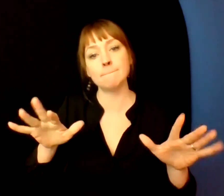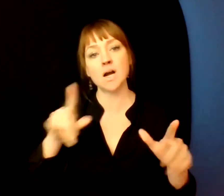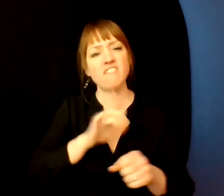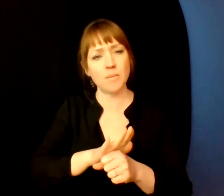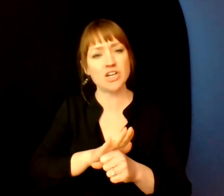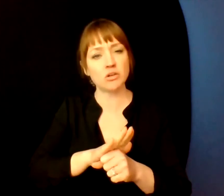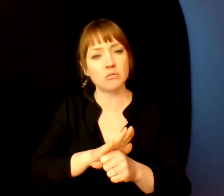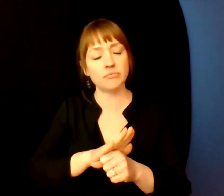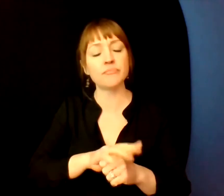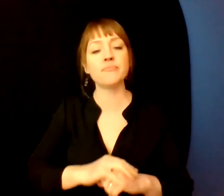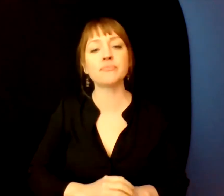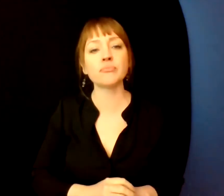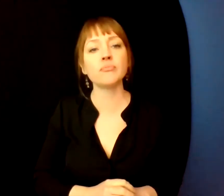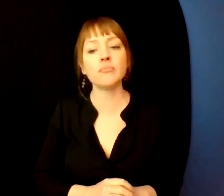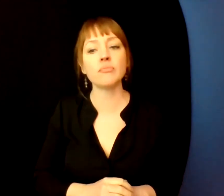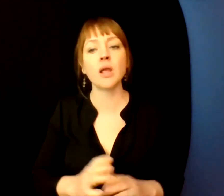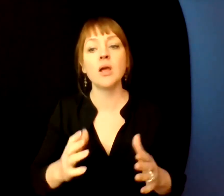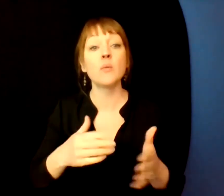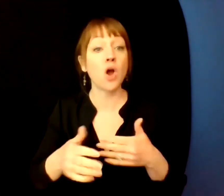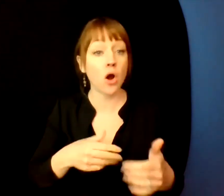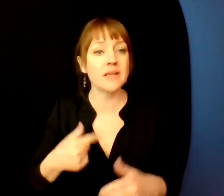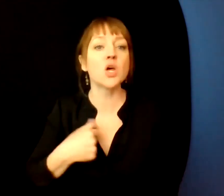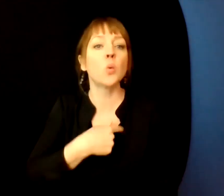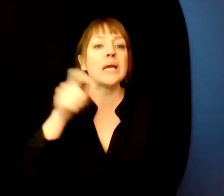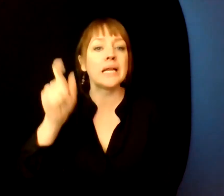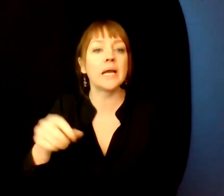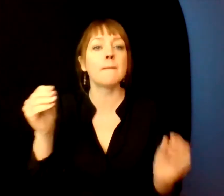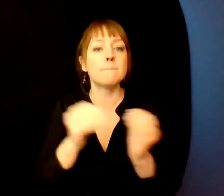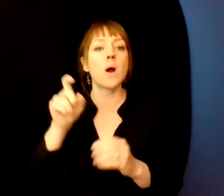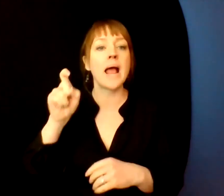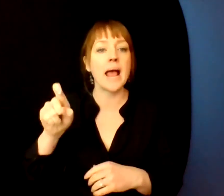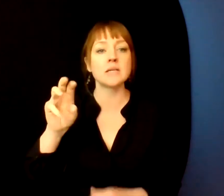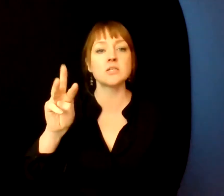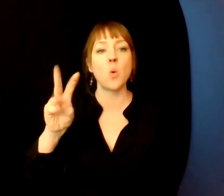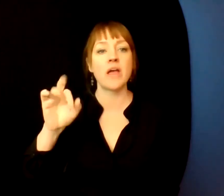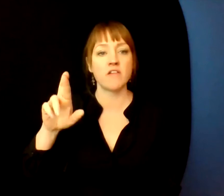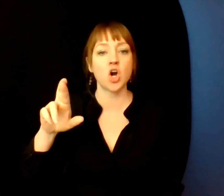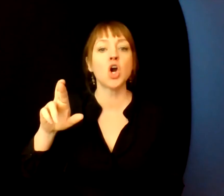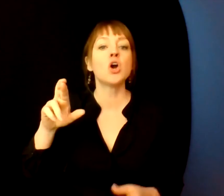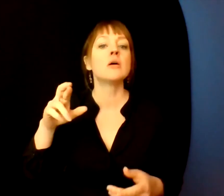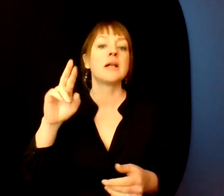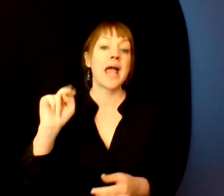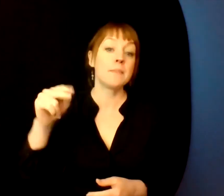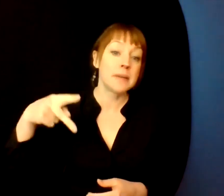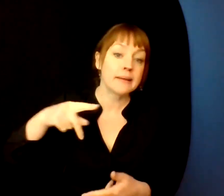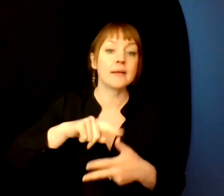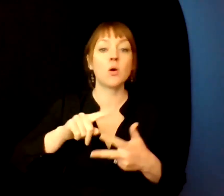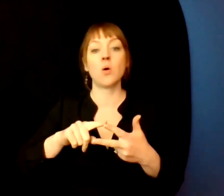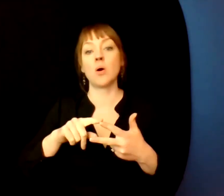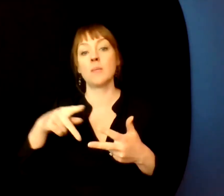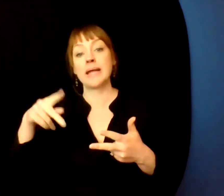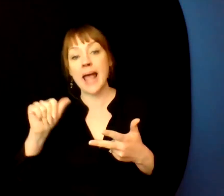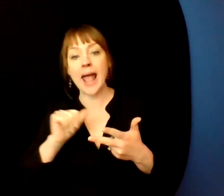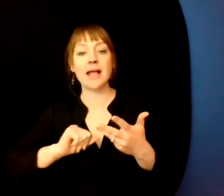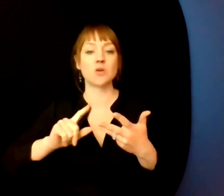confirmation. Regardless, we need more ex-waiver trained physicians or nurse practitioners or PAs, or we need